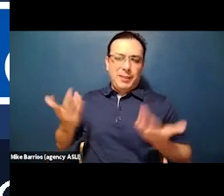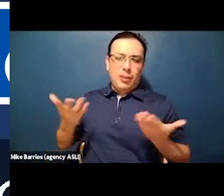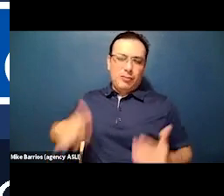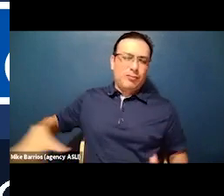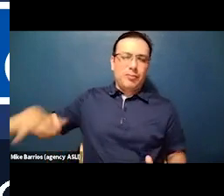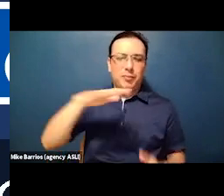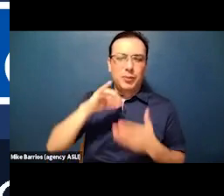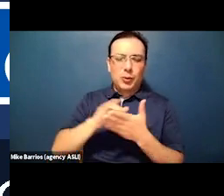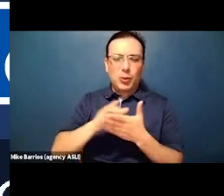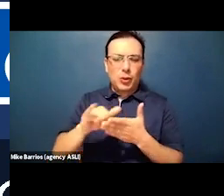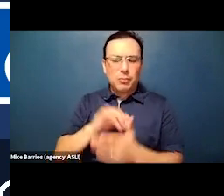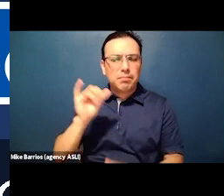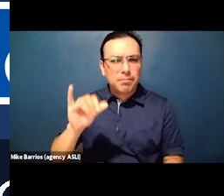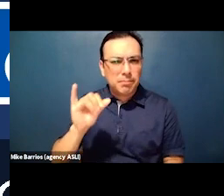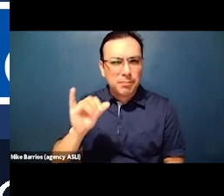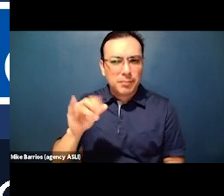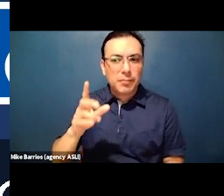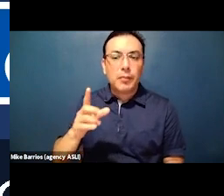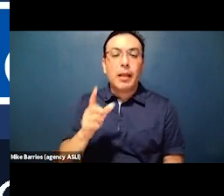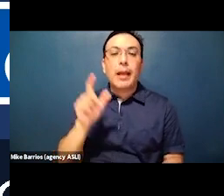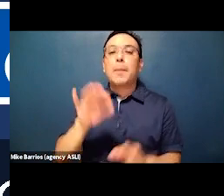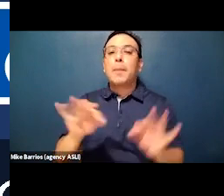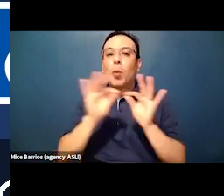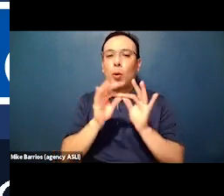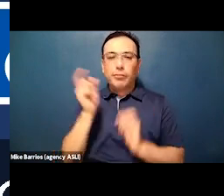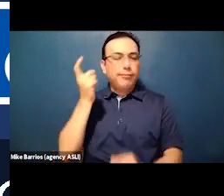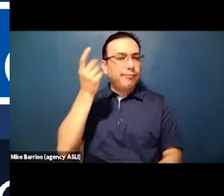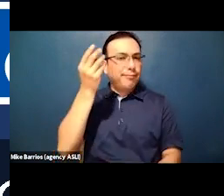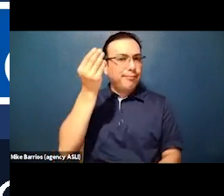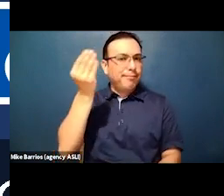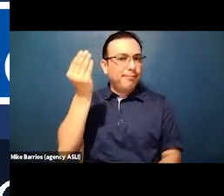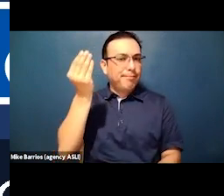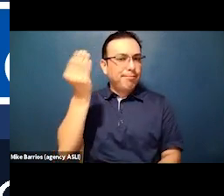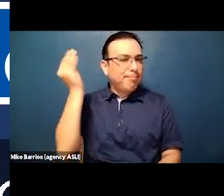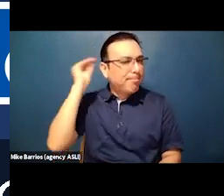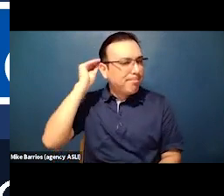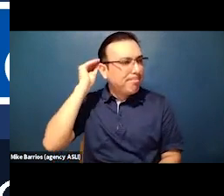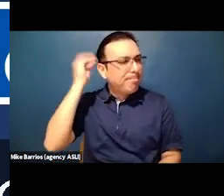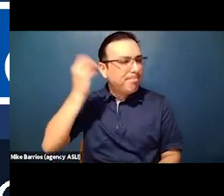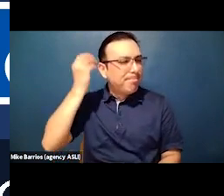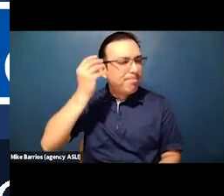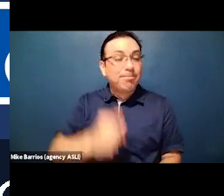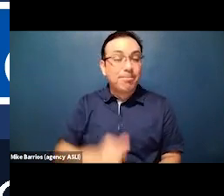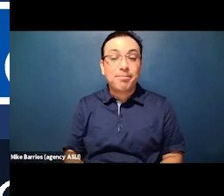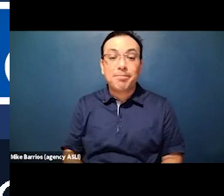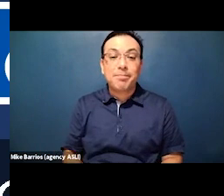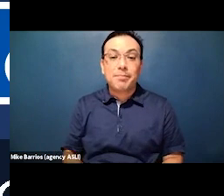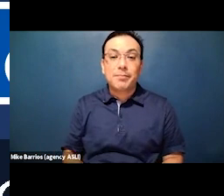So it is something to sort of be mindful of at the very least. On the flip side of that same coin, for those of us